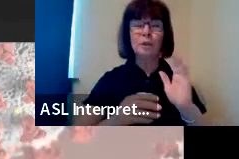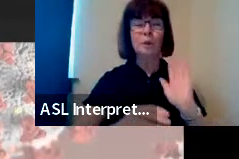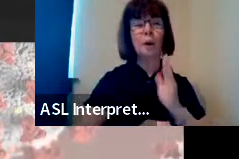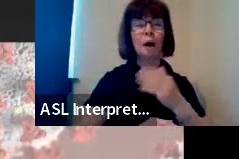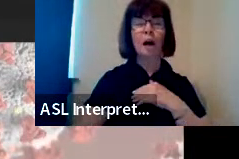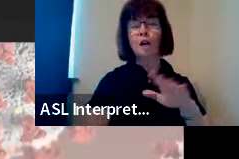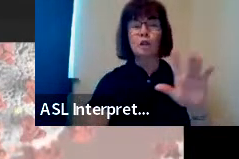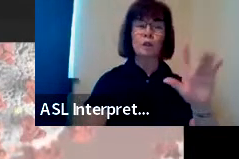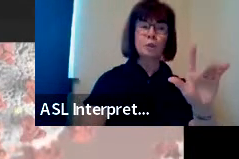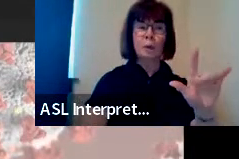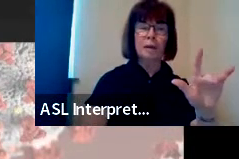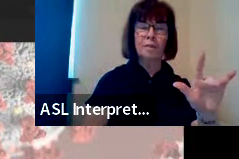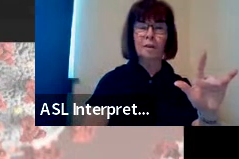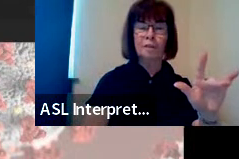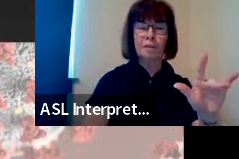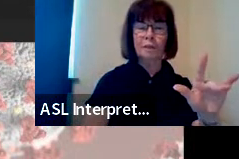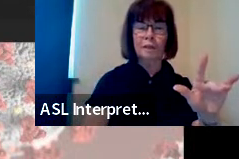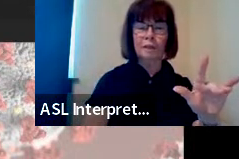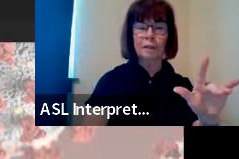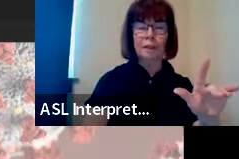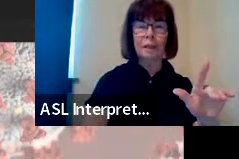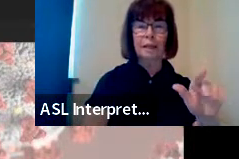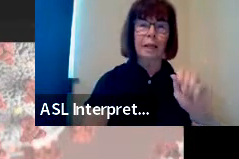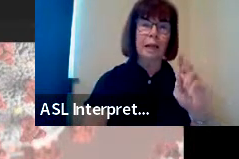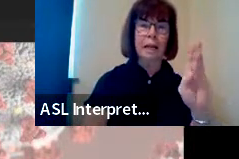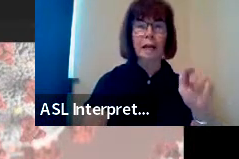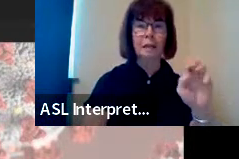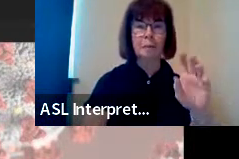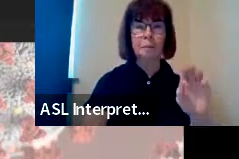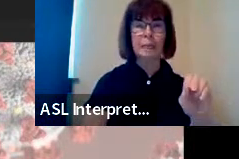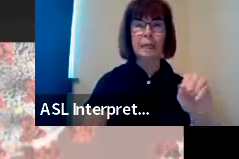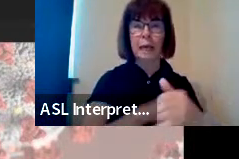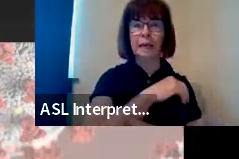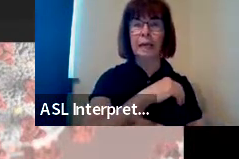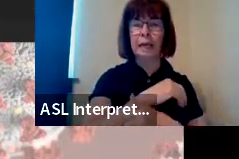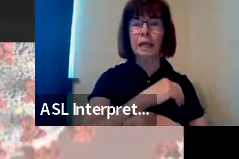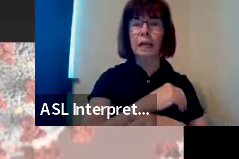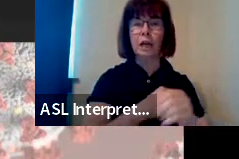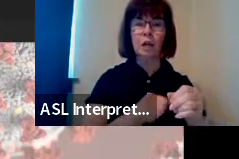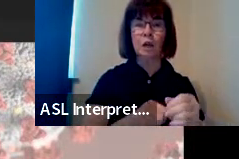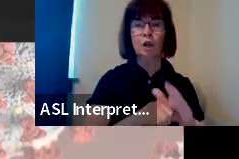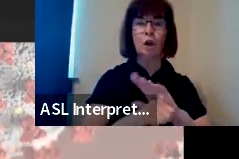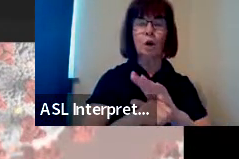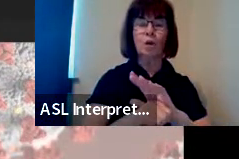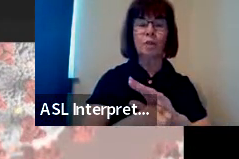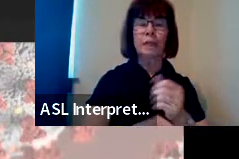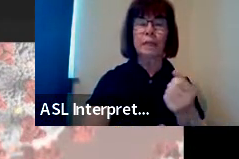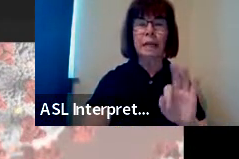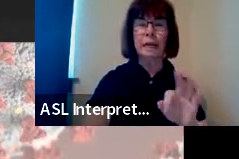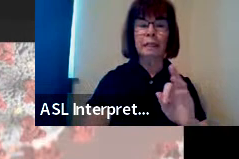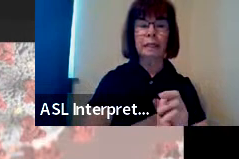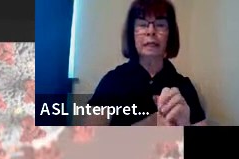25th Alameda County COVID-19 Community Advisory Group meeting.